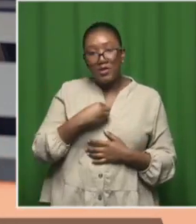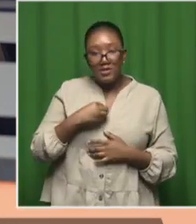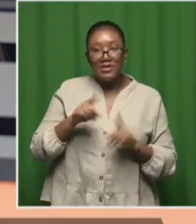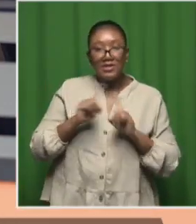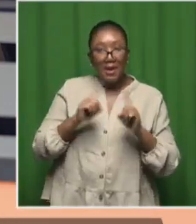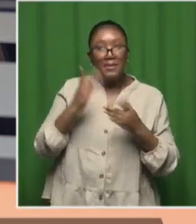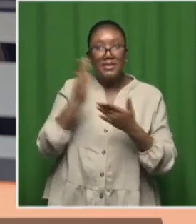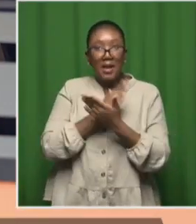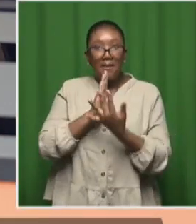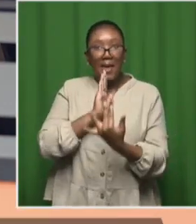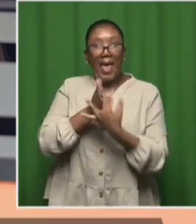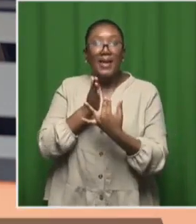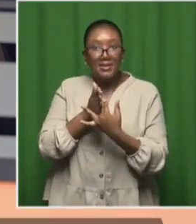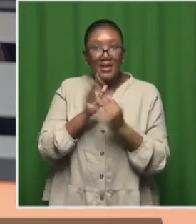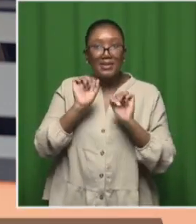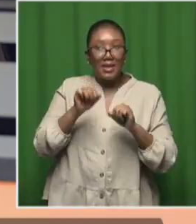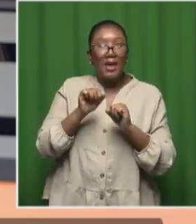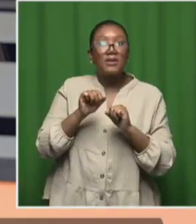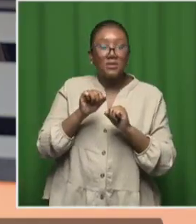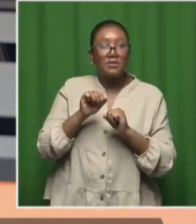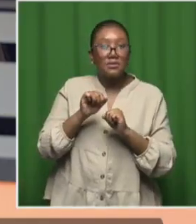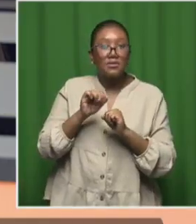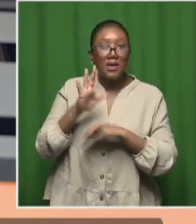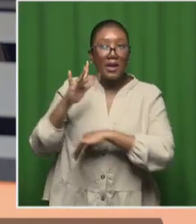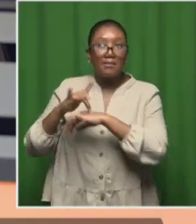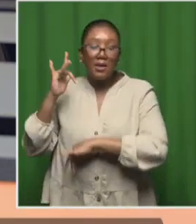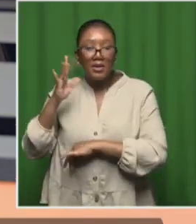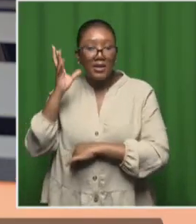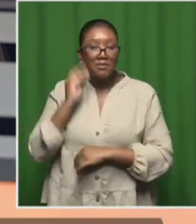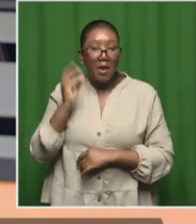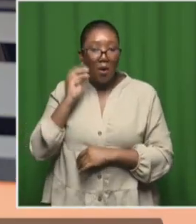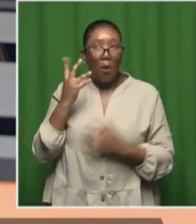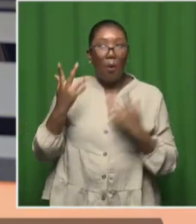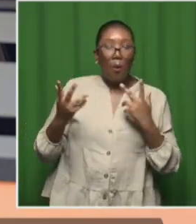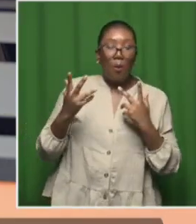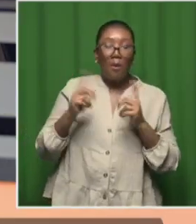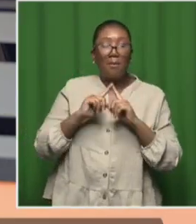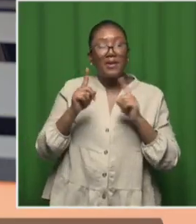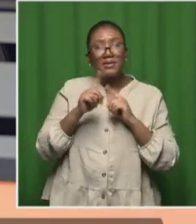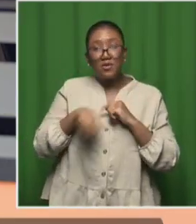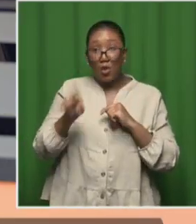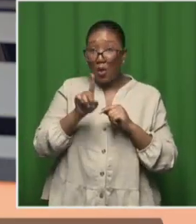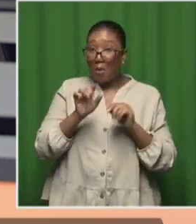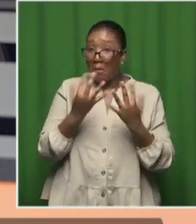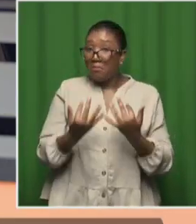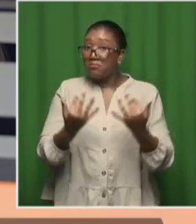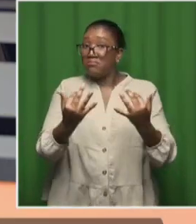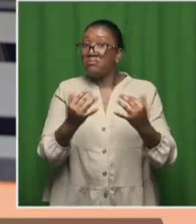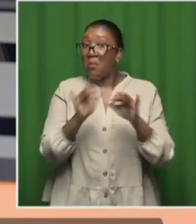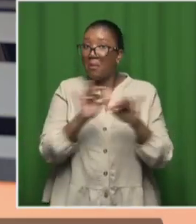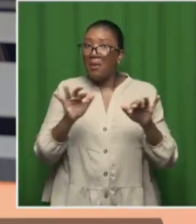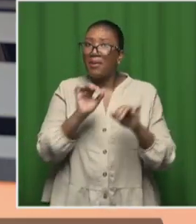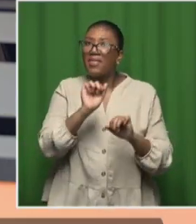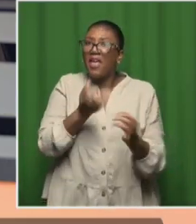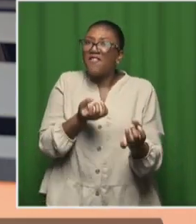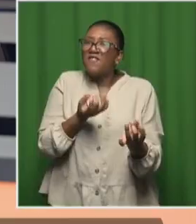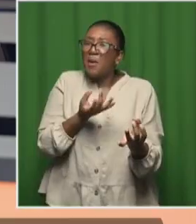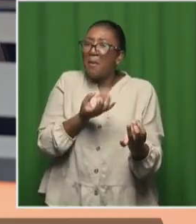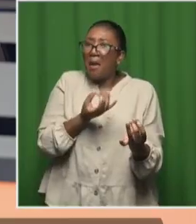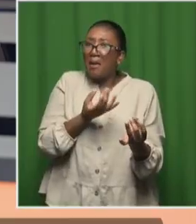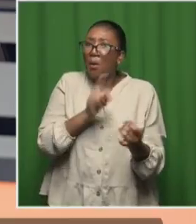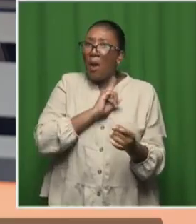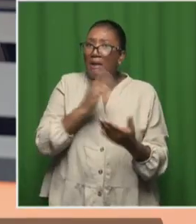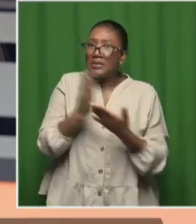certain things out, and vice versa? Absolutely. What is the feedback then from people that, you know, use this obviously as an inner conversation starter?